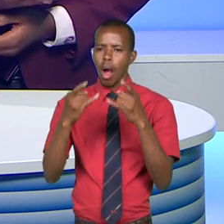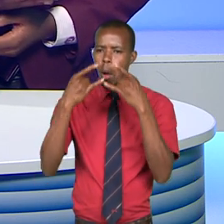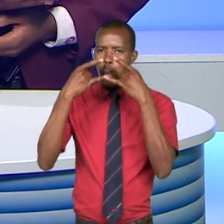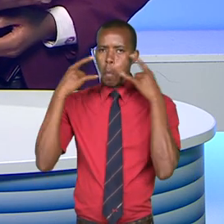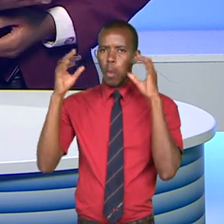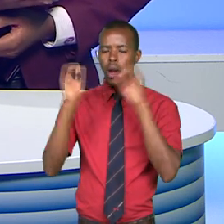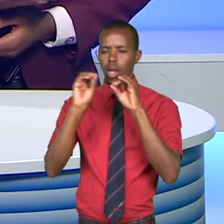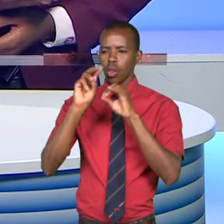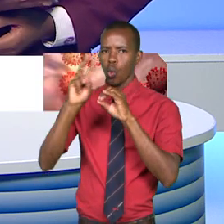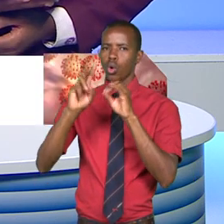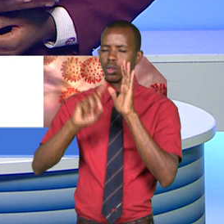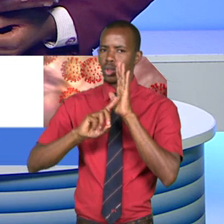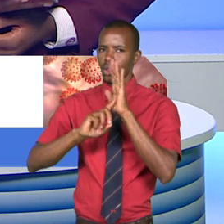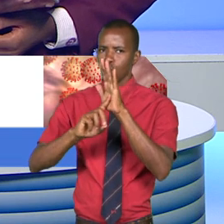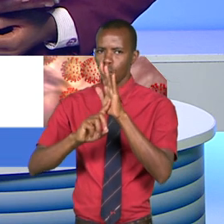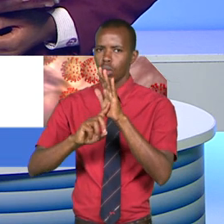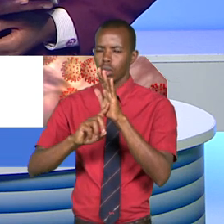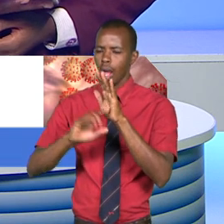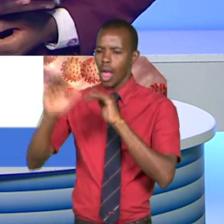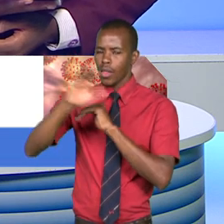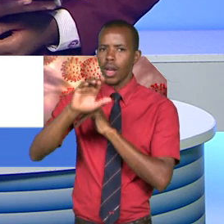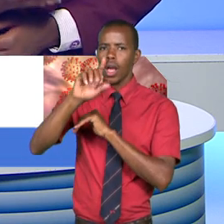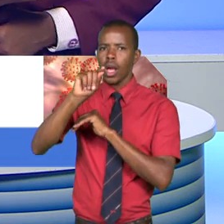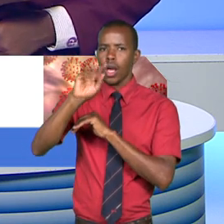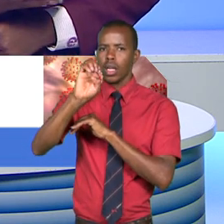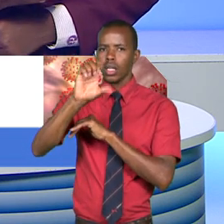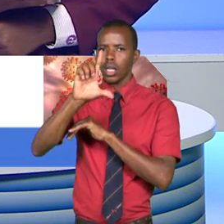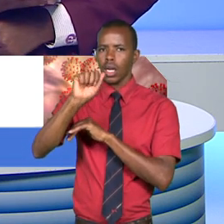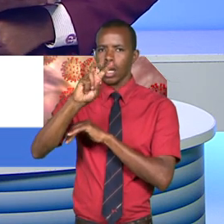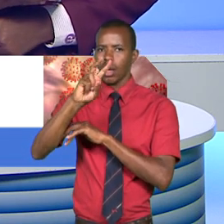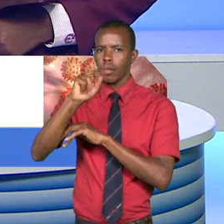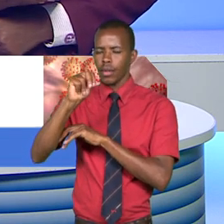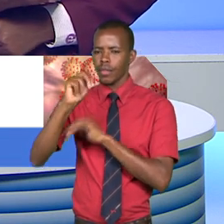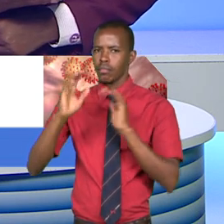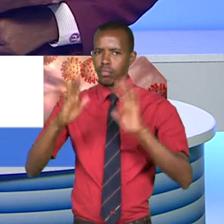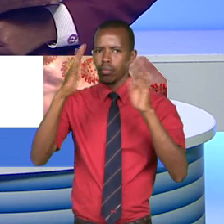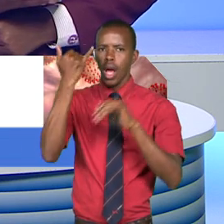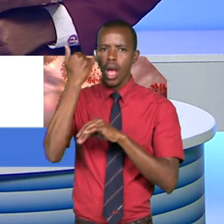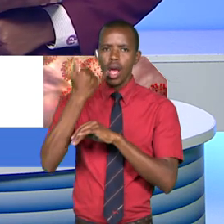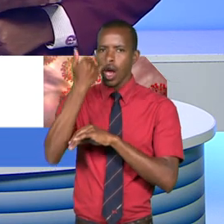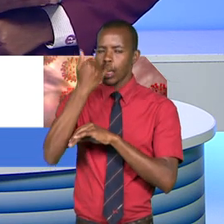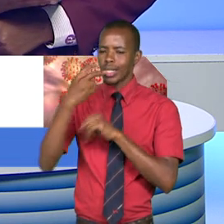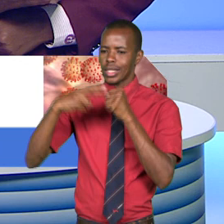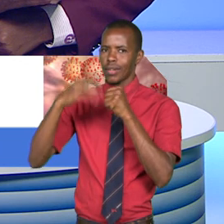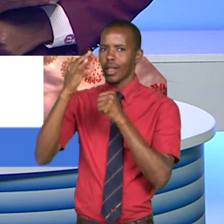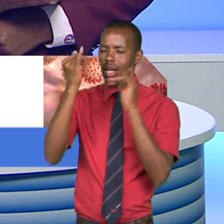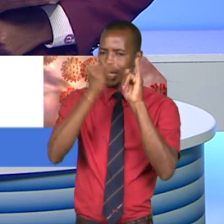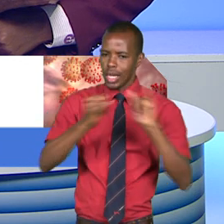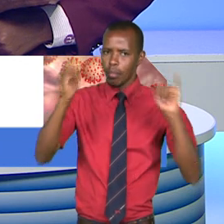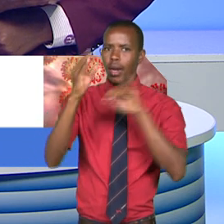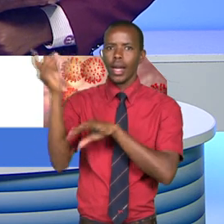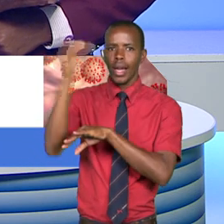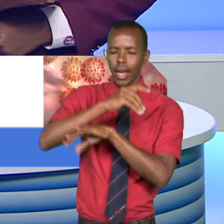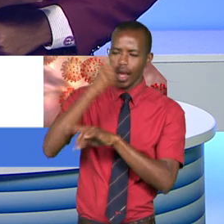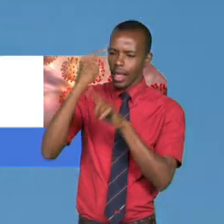the aerial show over the Mediterranean coastal city of Tel Aviv during celebrations marking Israel's 73rd Independence Day. This year's